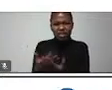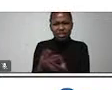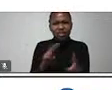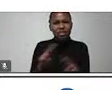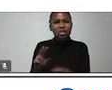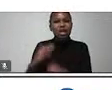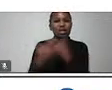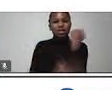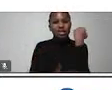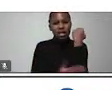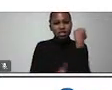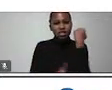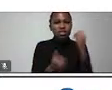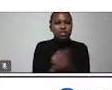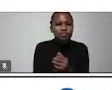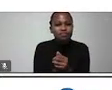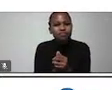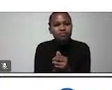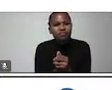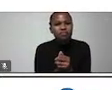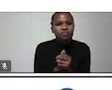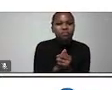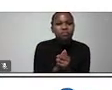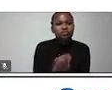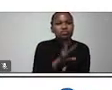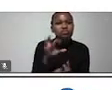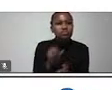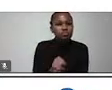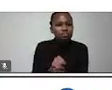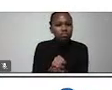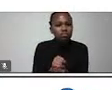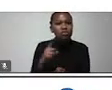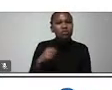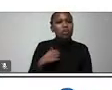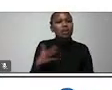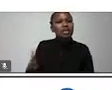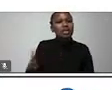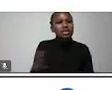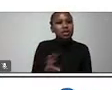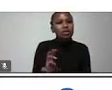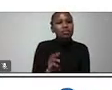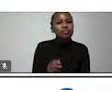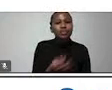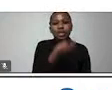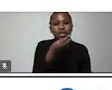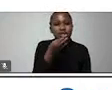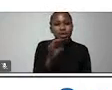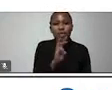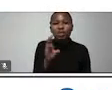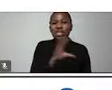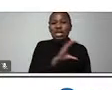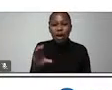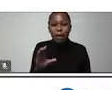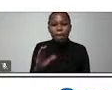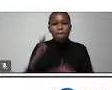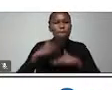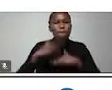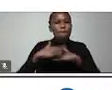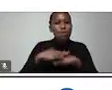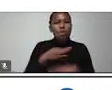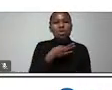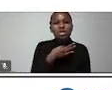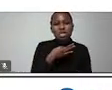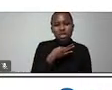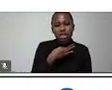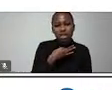country. Some concluding remarks actually from my side is to say Western Cape is more at risk than